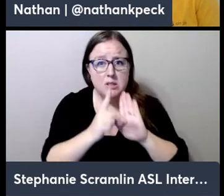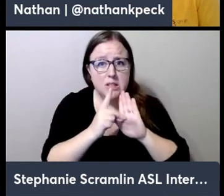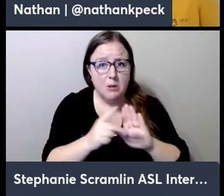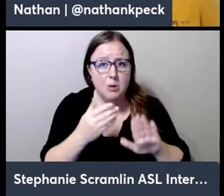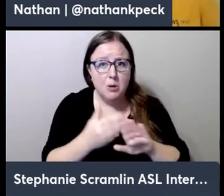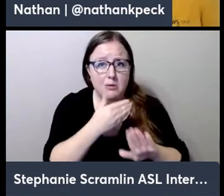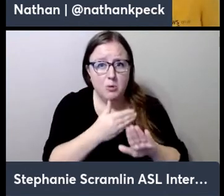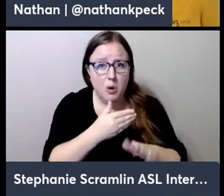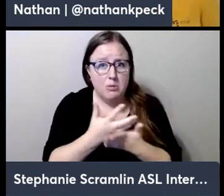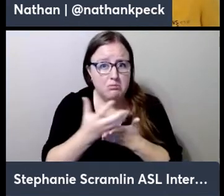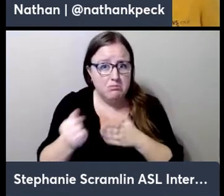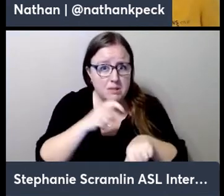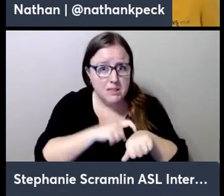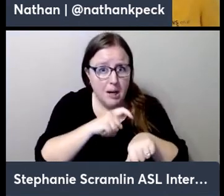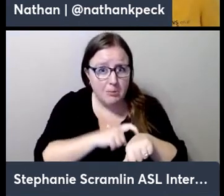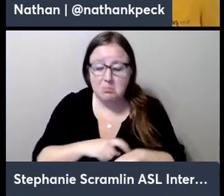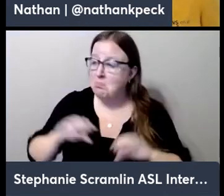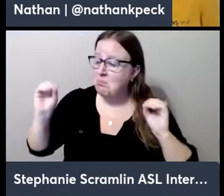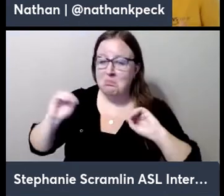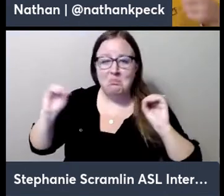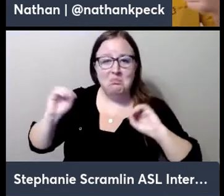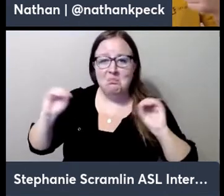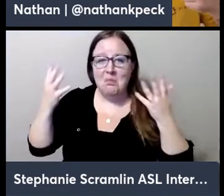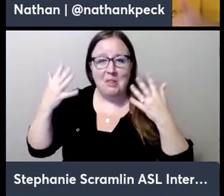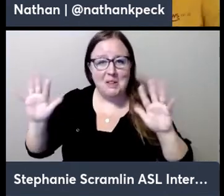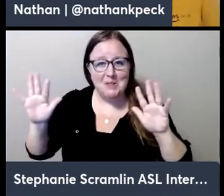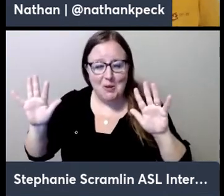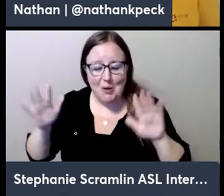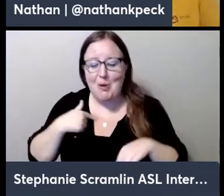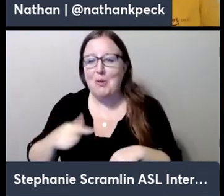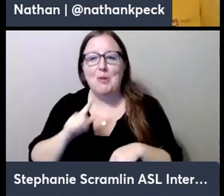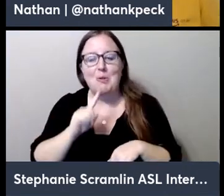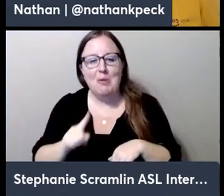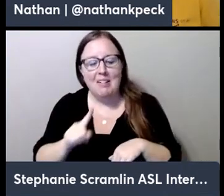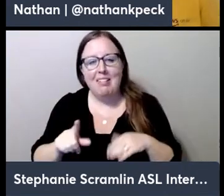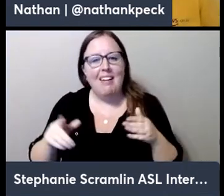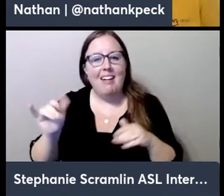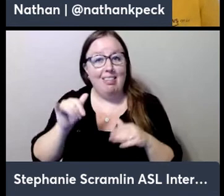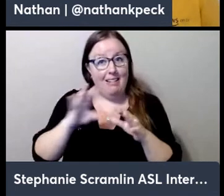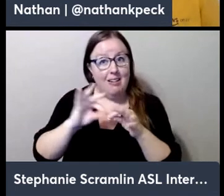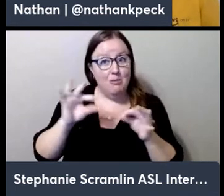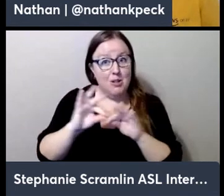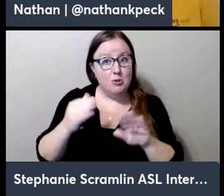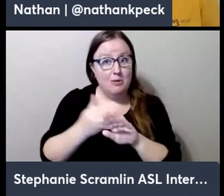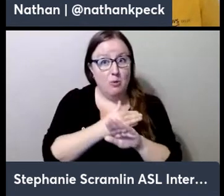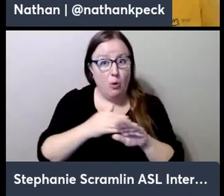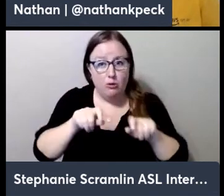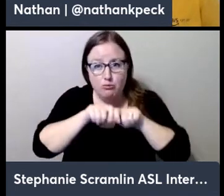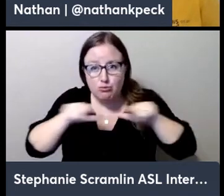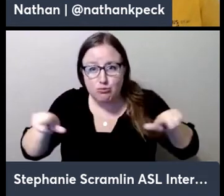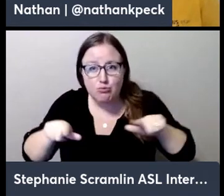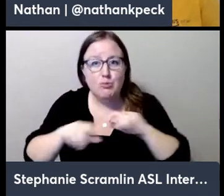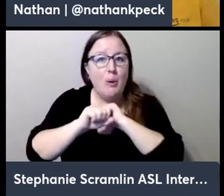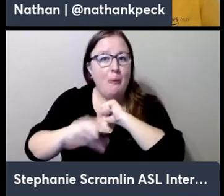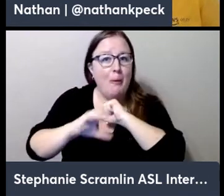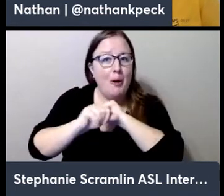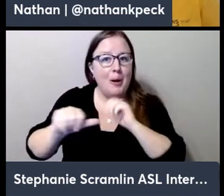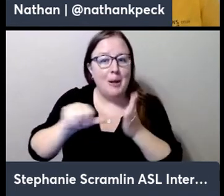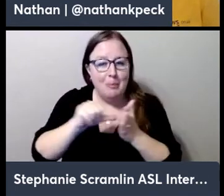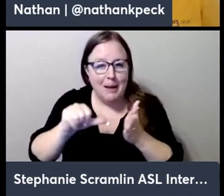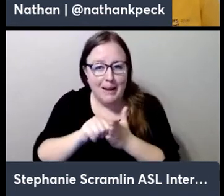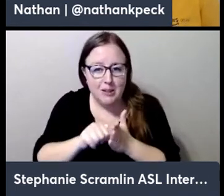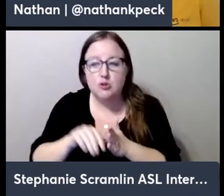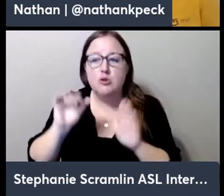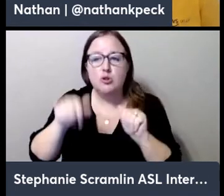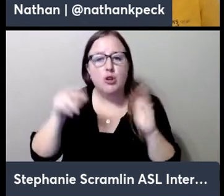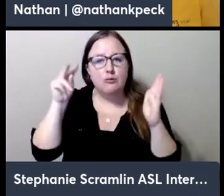run out of time? No, I don't. I just want, we, like I stated, we just launched our marketing page. And I believe that